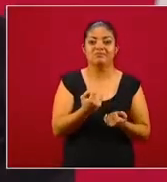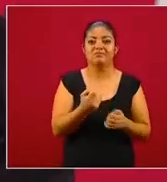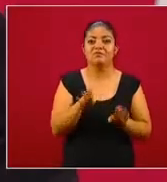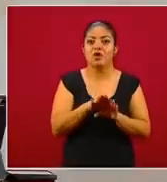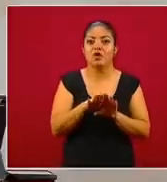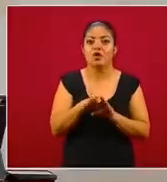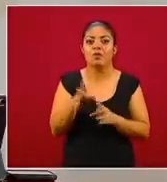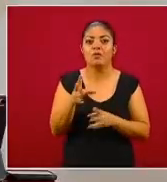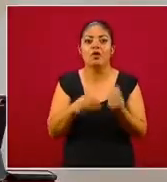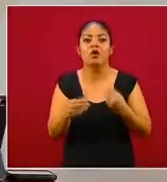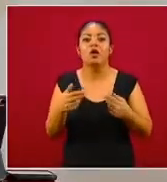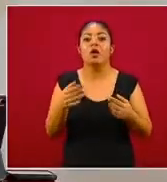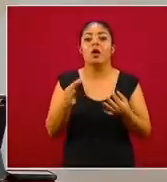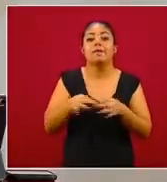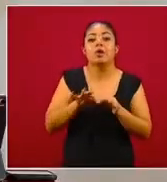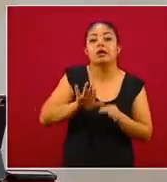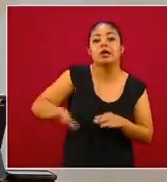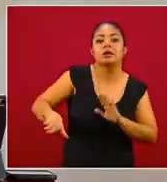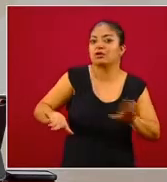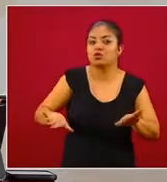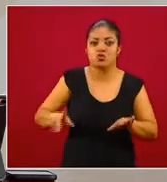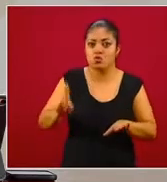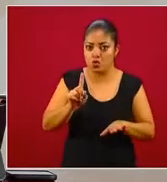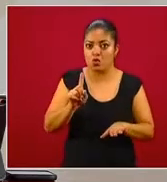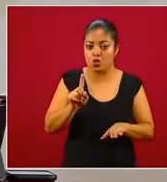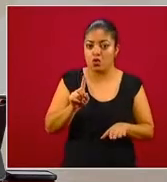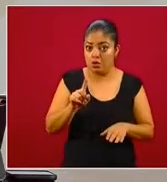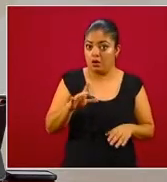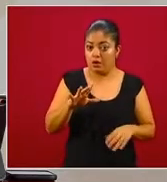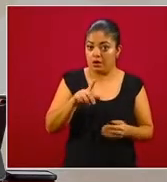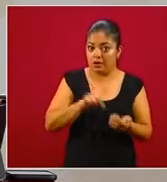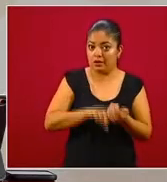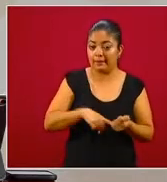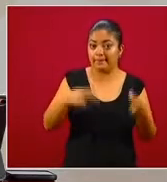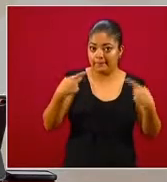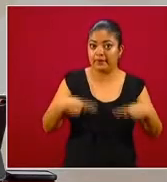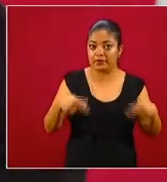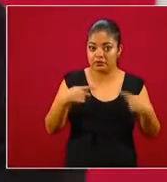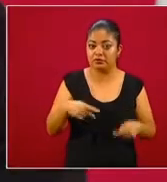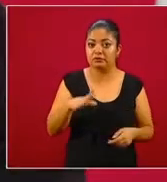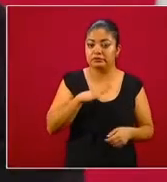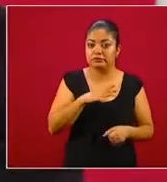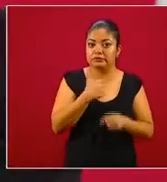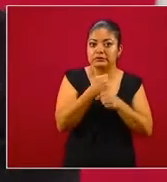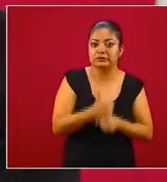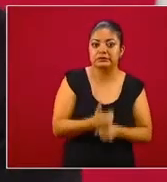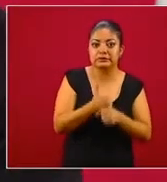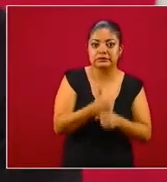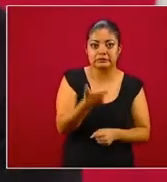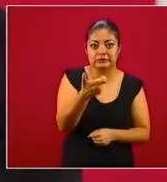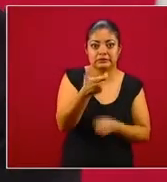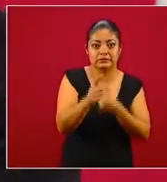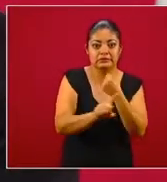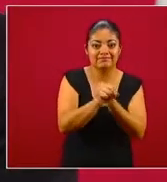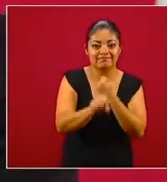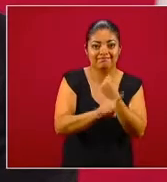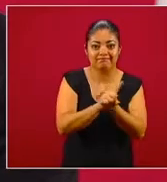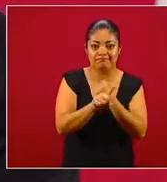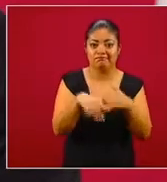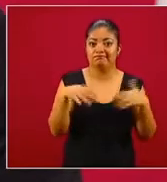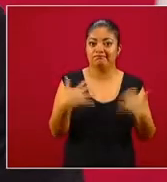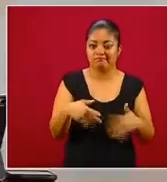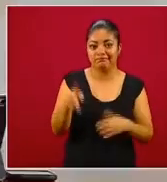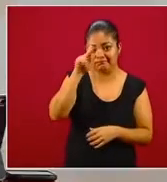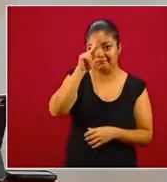menos humanos, no not menos less importantes. important. Las personas que Not that están people who are sufriendo una suffering are adversidad less económica important, not, but people are importantísima,